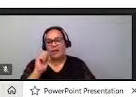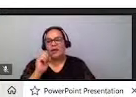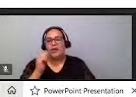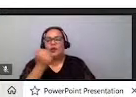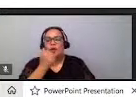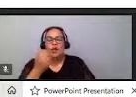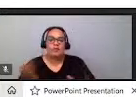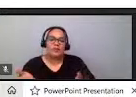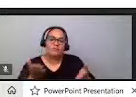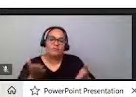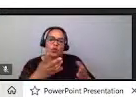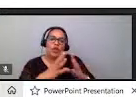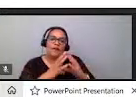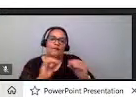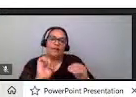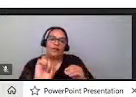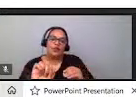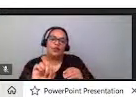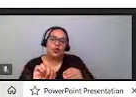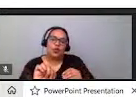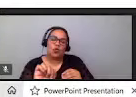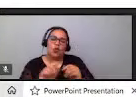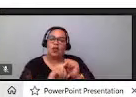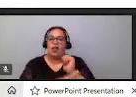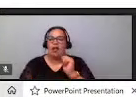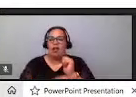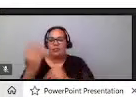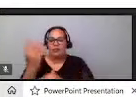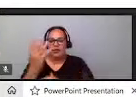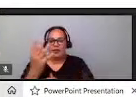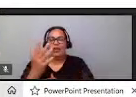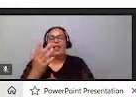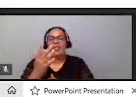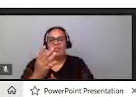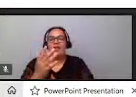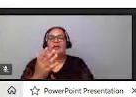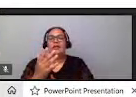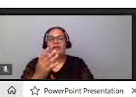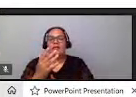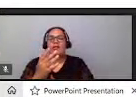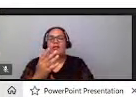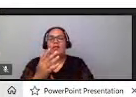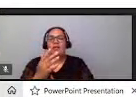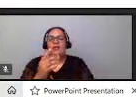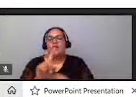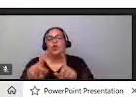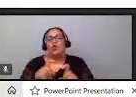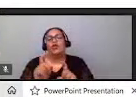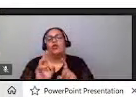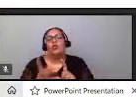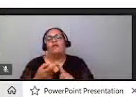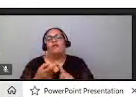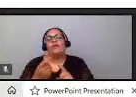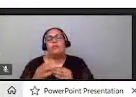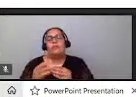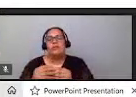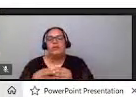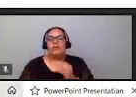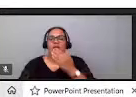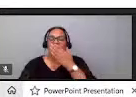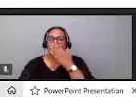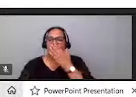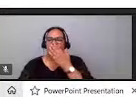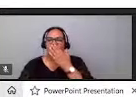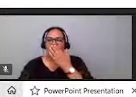um I'll hand over to you to finish up this last presentation and then we'll take um questions from the members